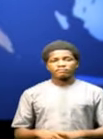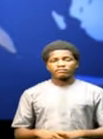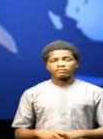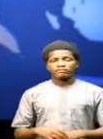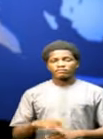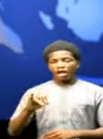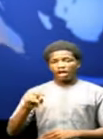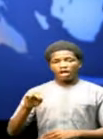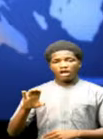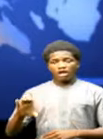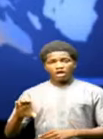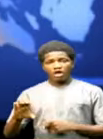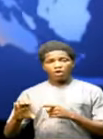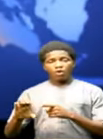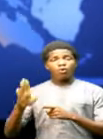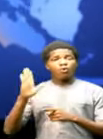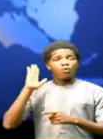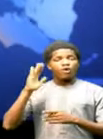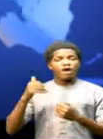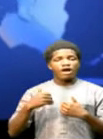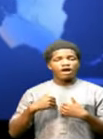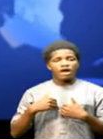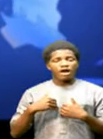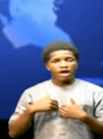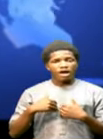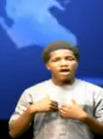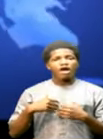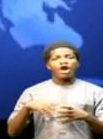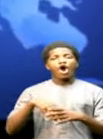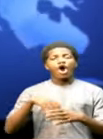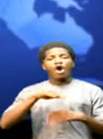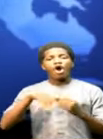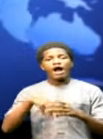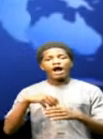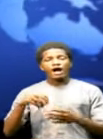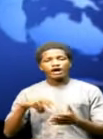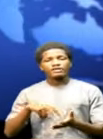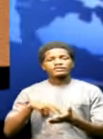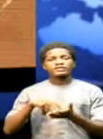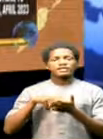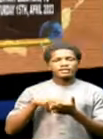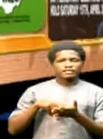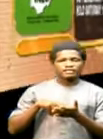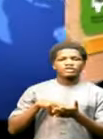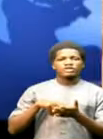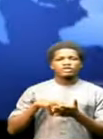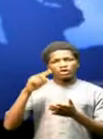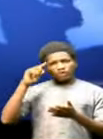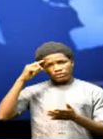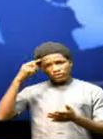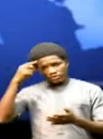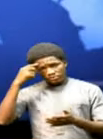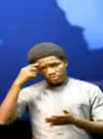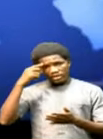INEC to conduct all outstanding governorship, national and state assembly supplementary elections.